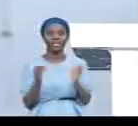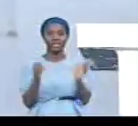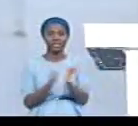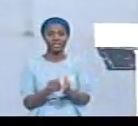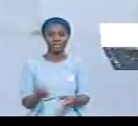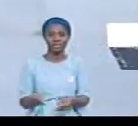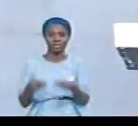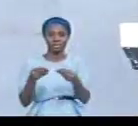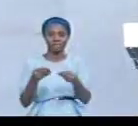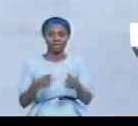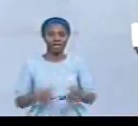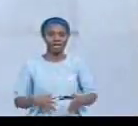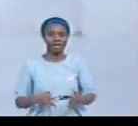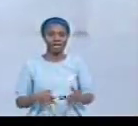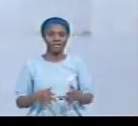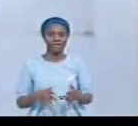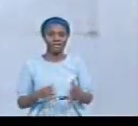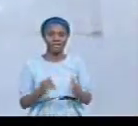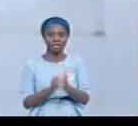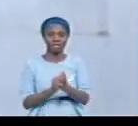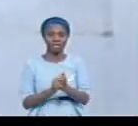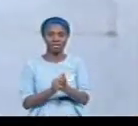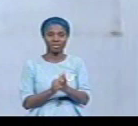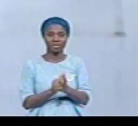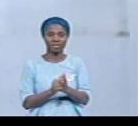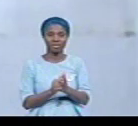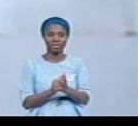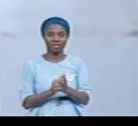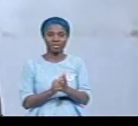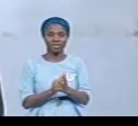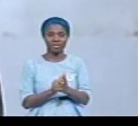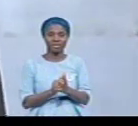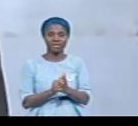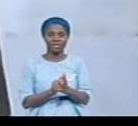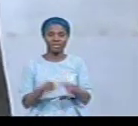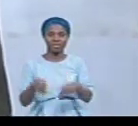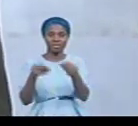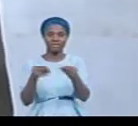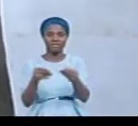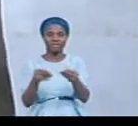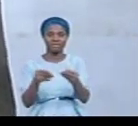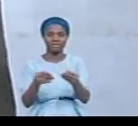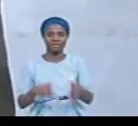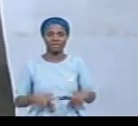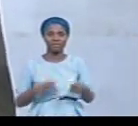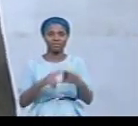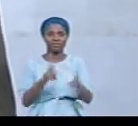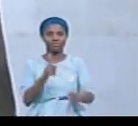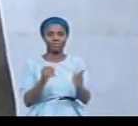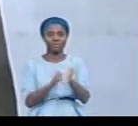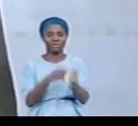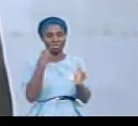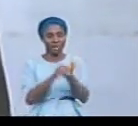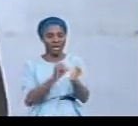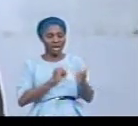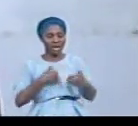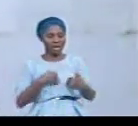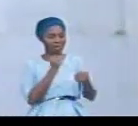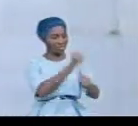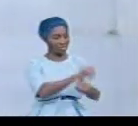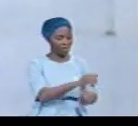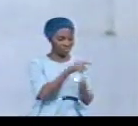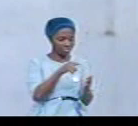that say, I've overcome this sin, I've overcome this